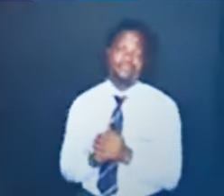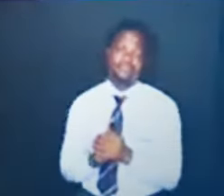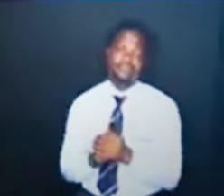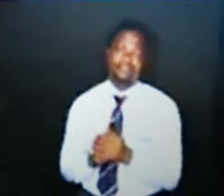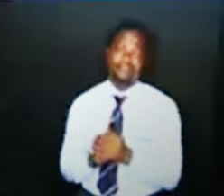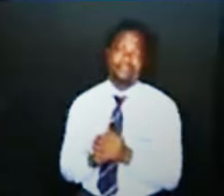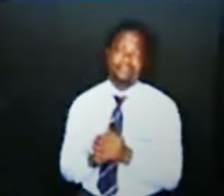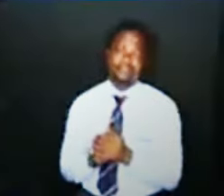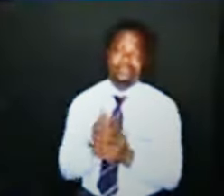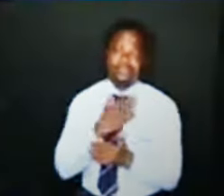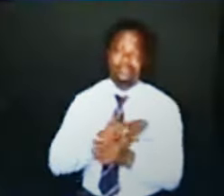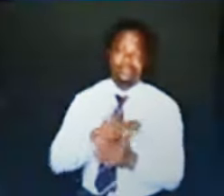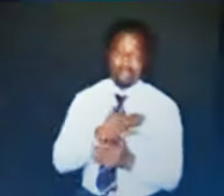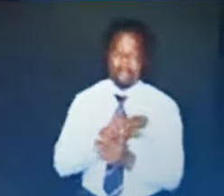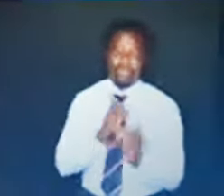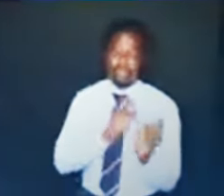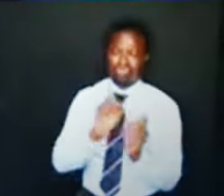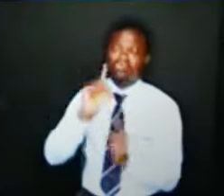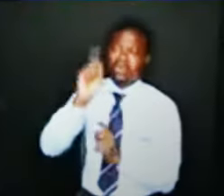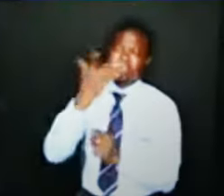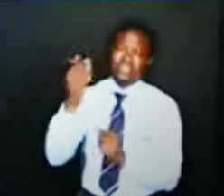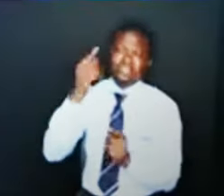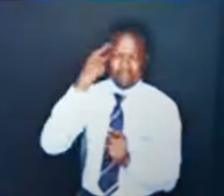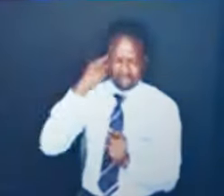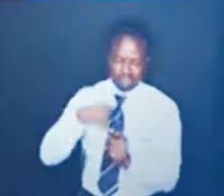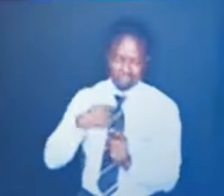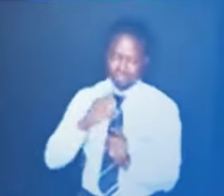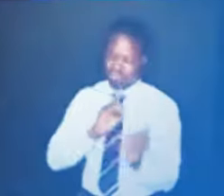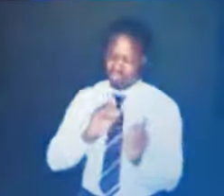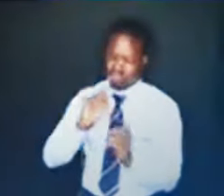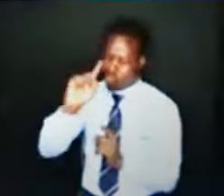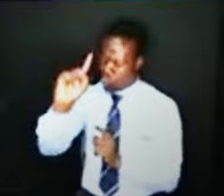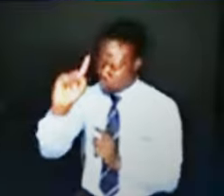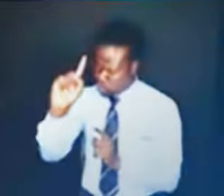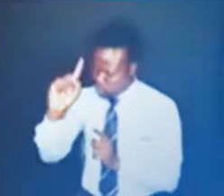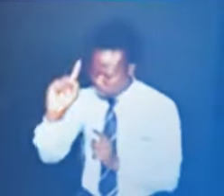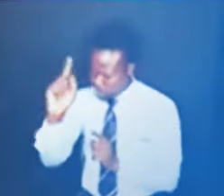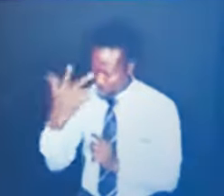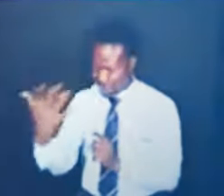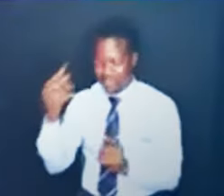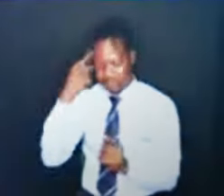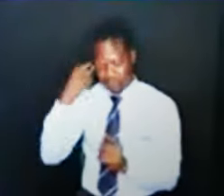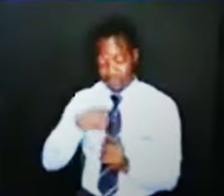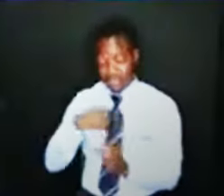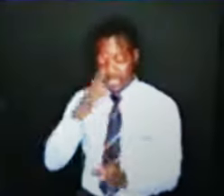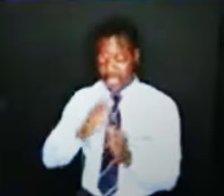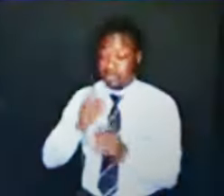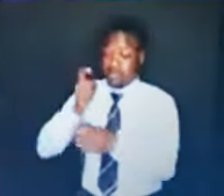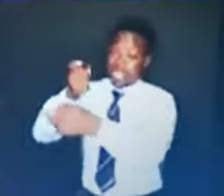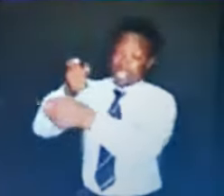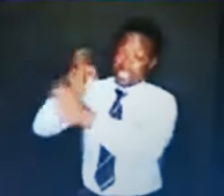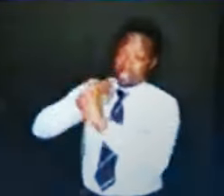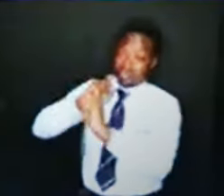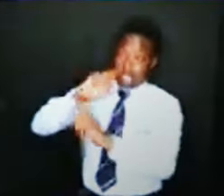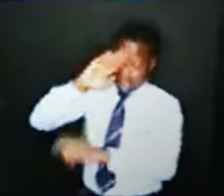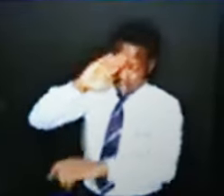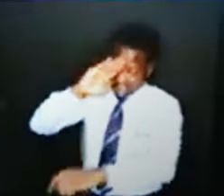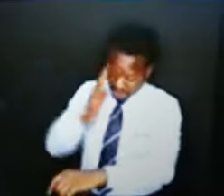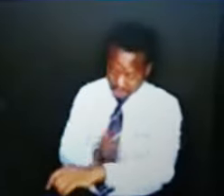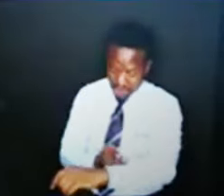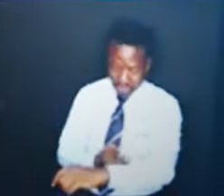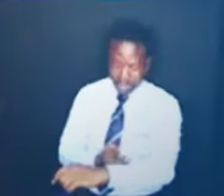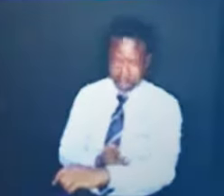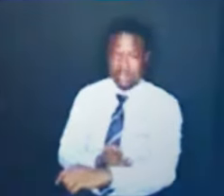mi hwie gu. Just do one thing for me. And so ya ade ba ko pe. If you grant me a boy. Say ummame obabeni a.